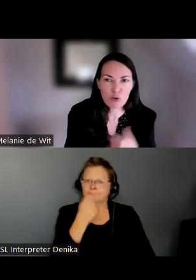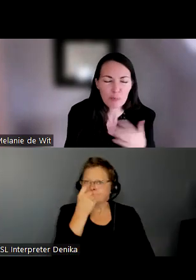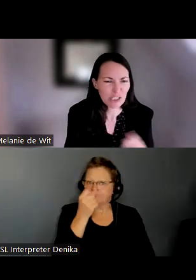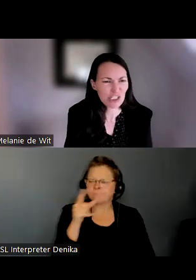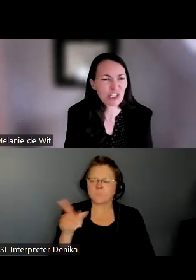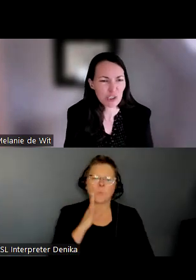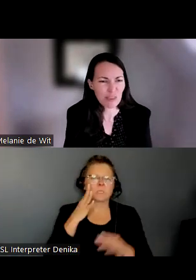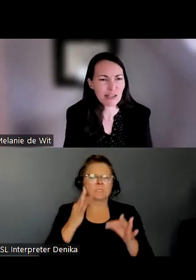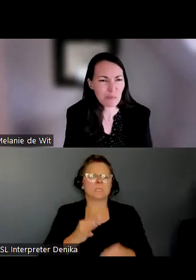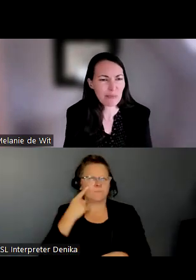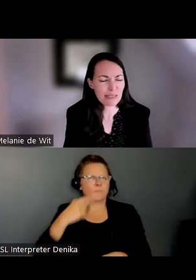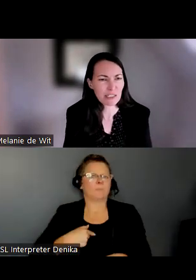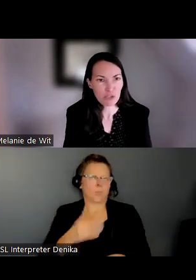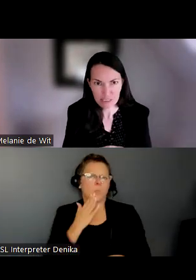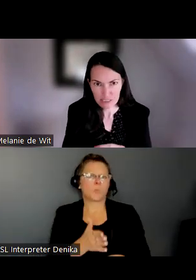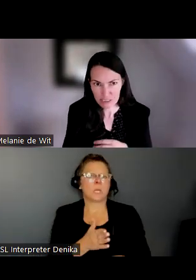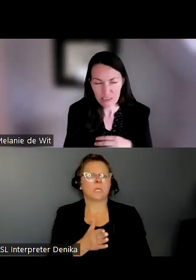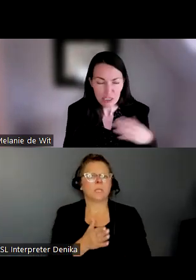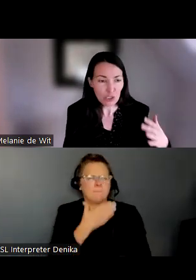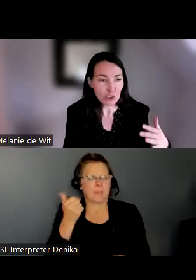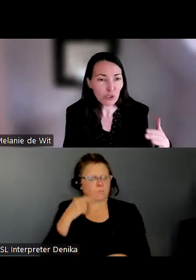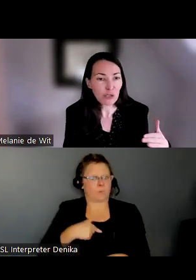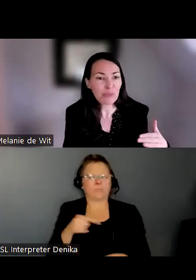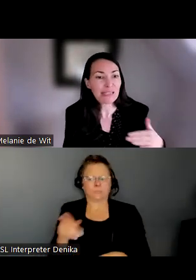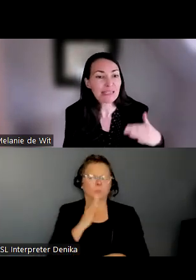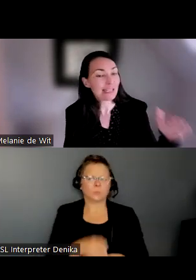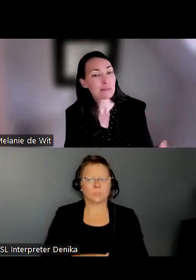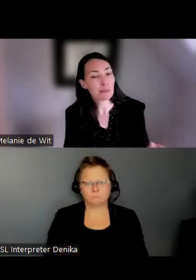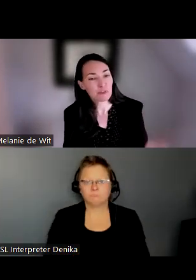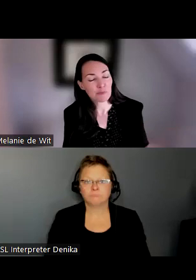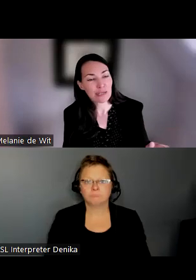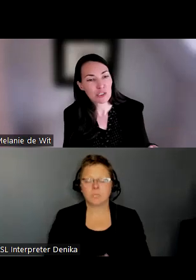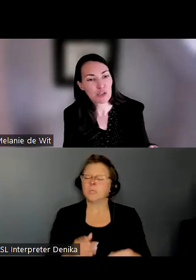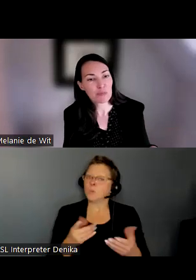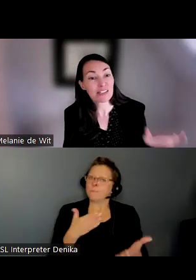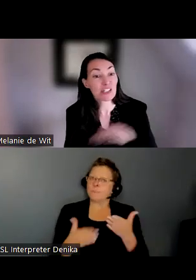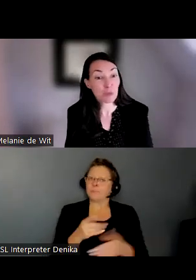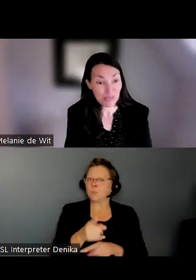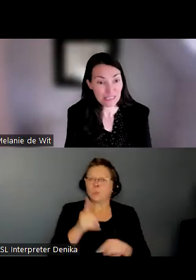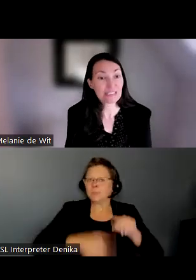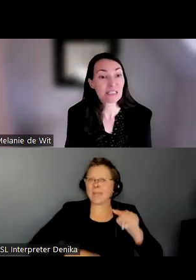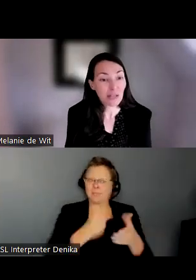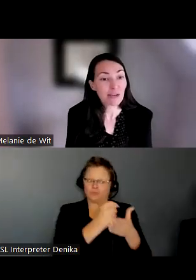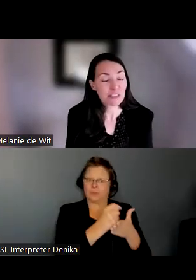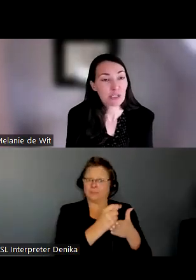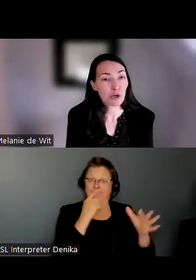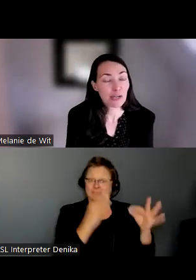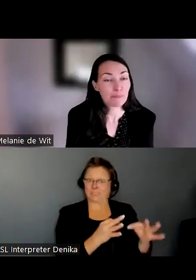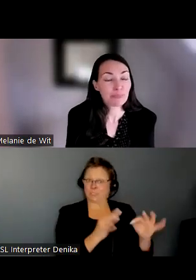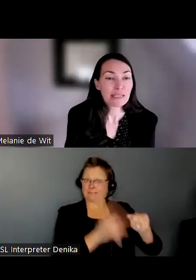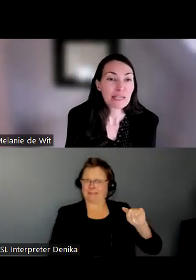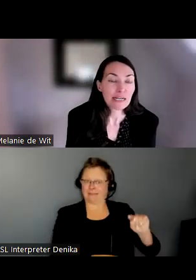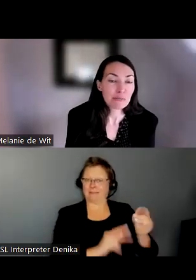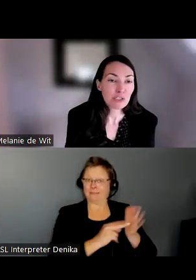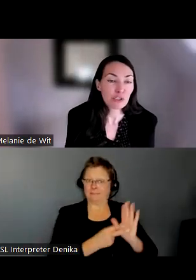decisions for me and she's going to do that in my best interest. So you could be incapable of making a treatment decision, but still have some